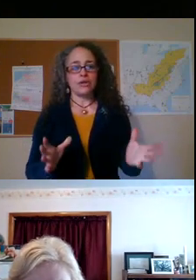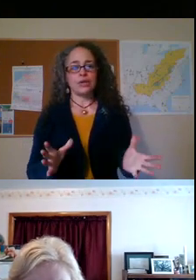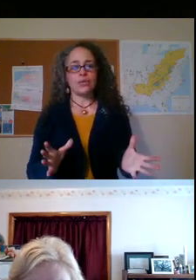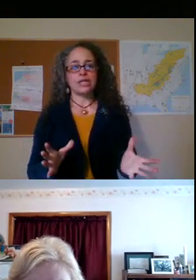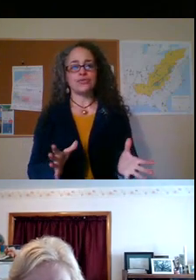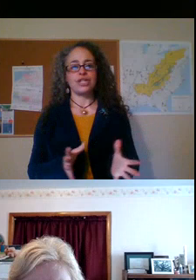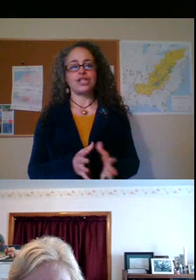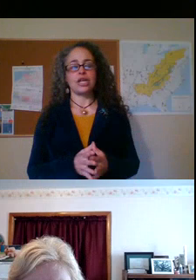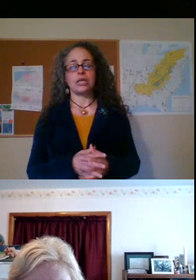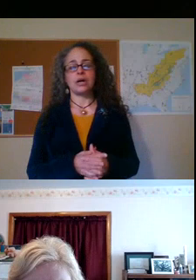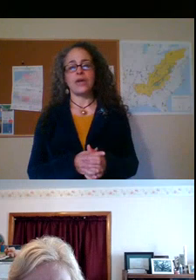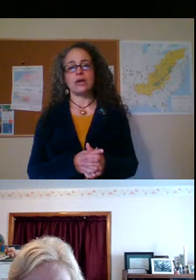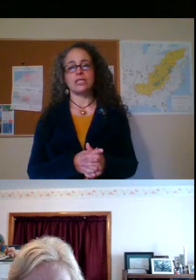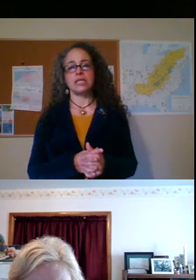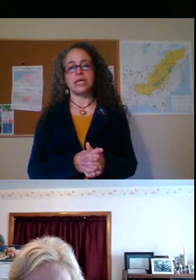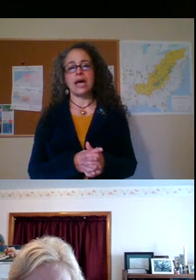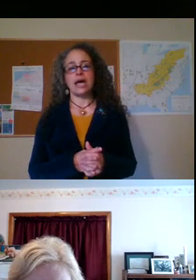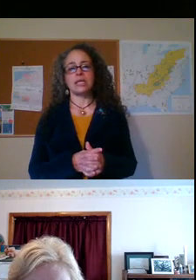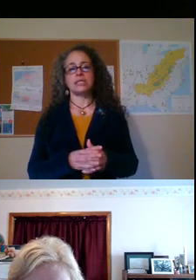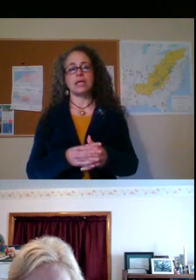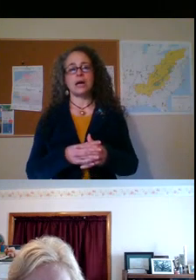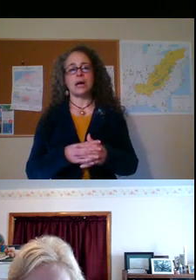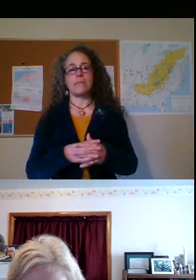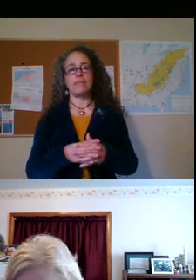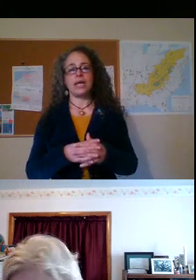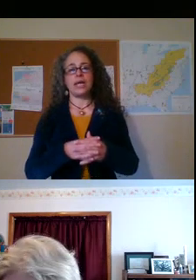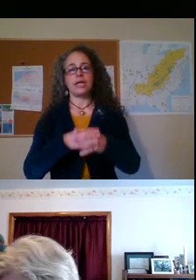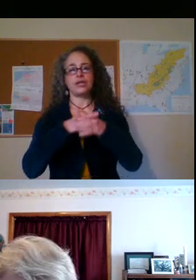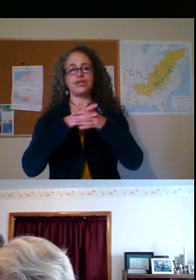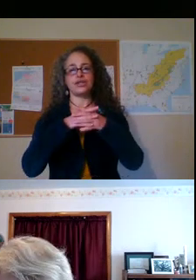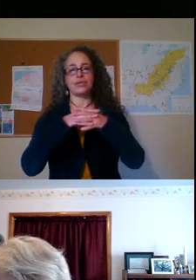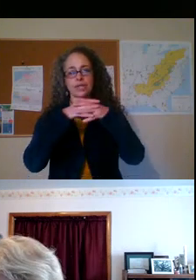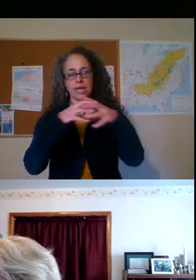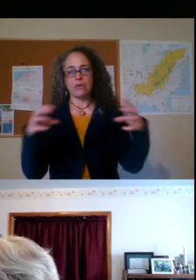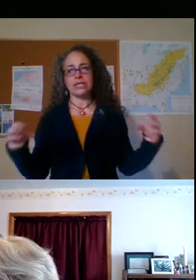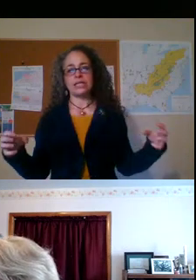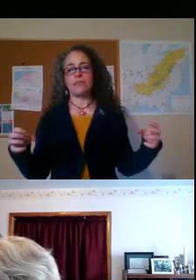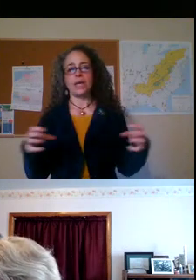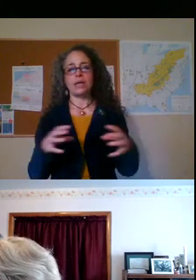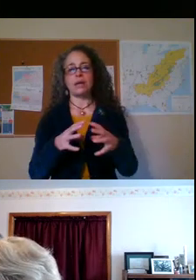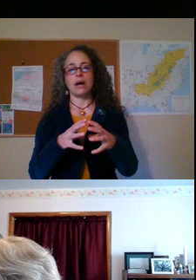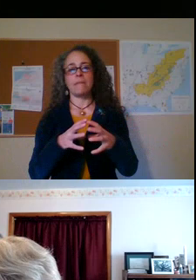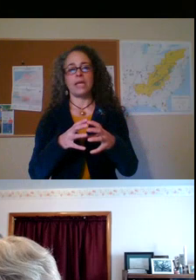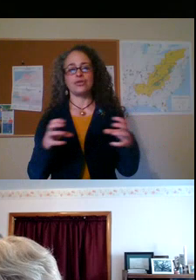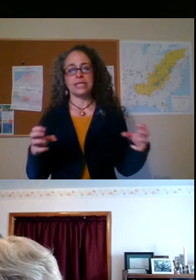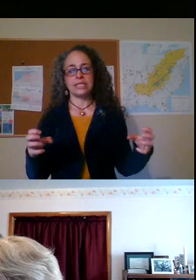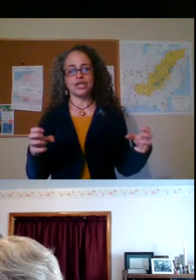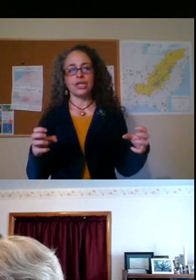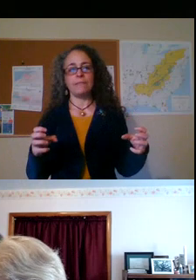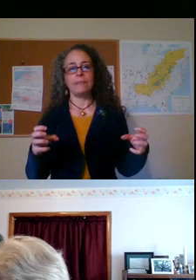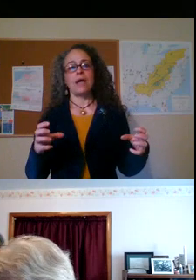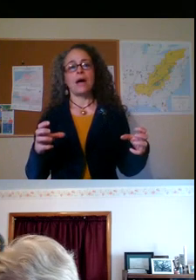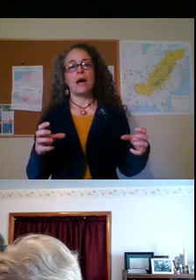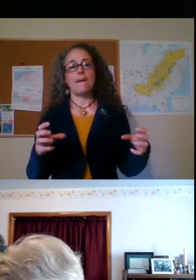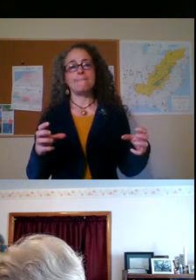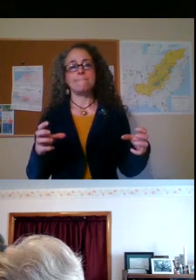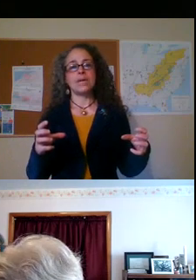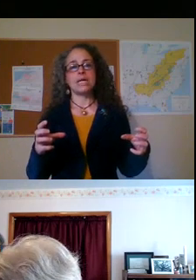Historically, Southern Tier West region of ARC has been in, the counties have been in